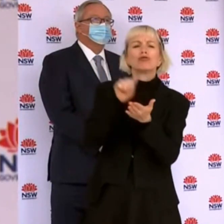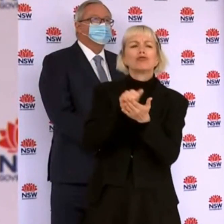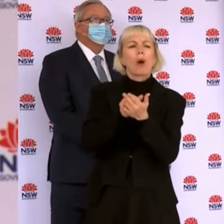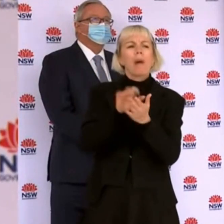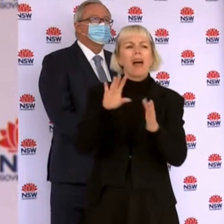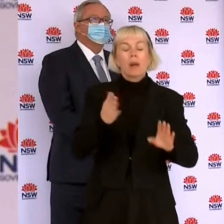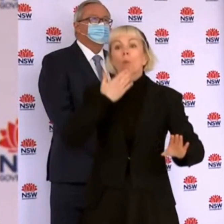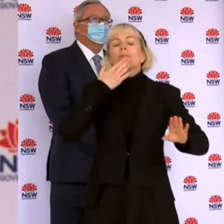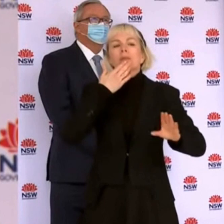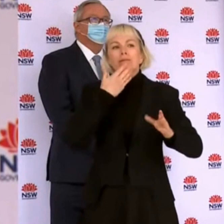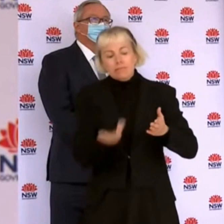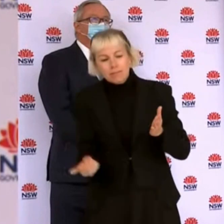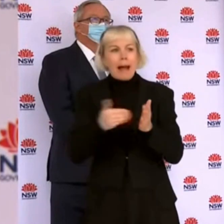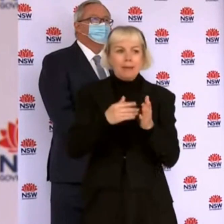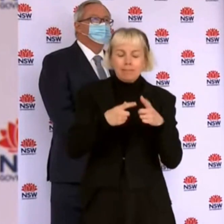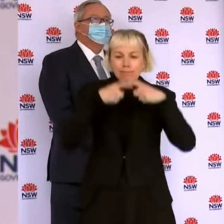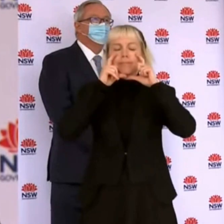yourself safe and others.